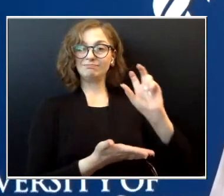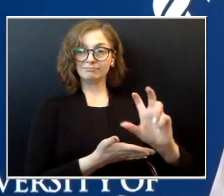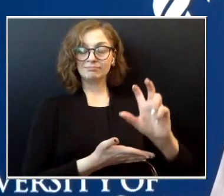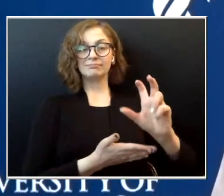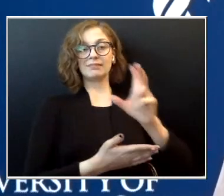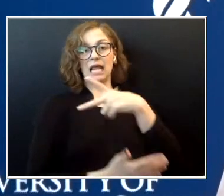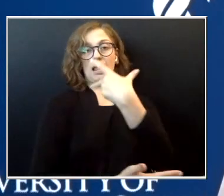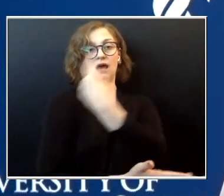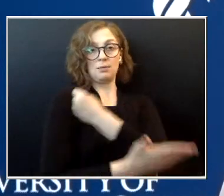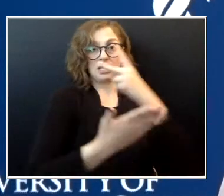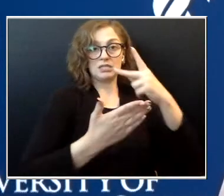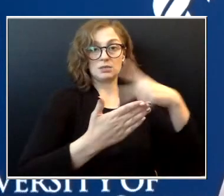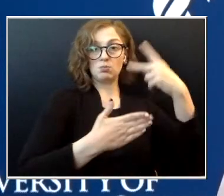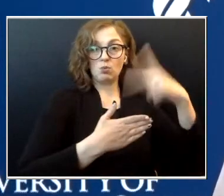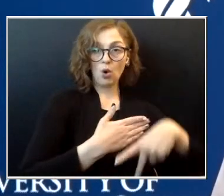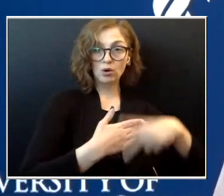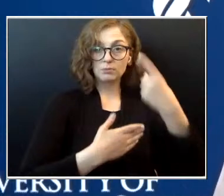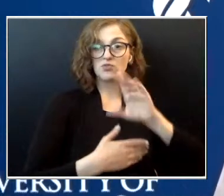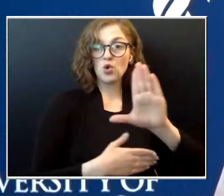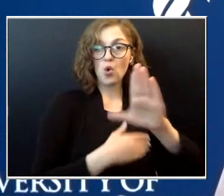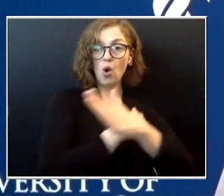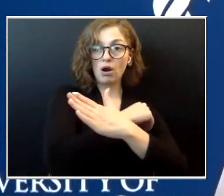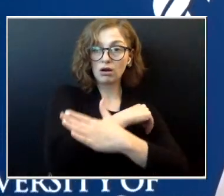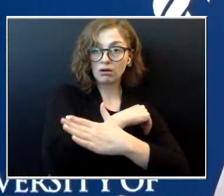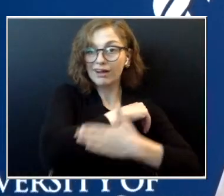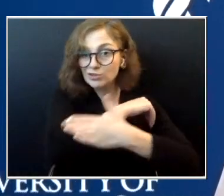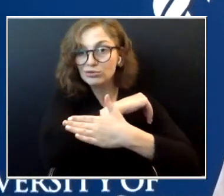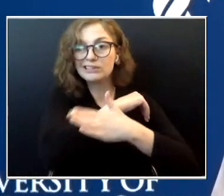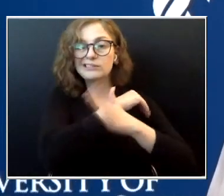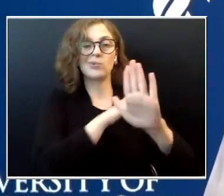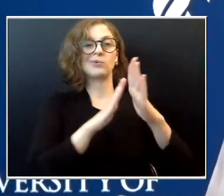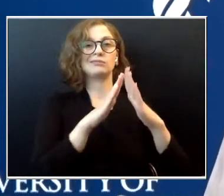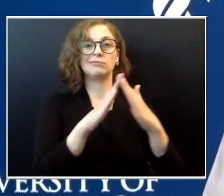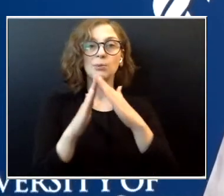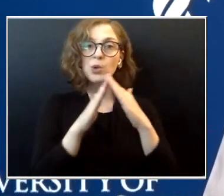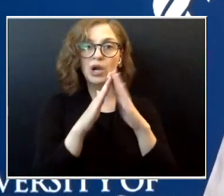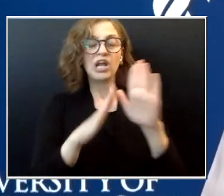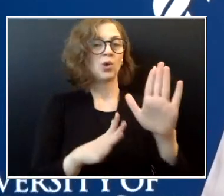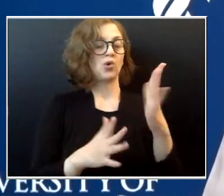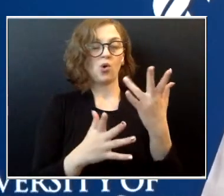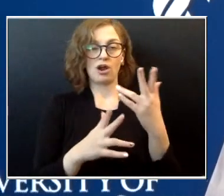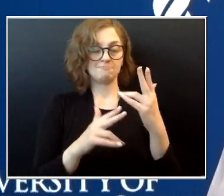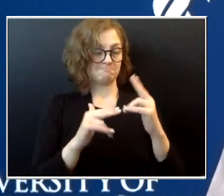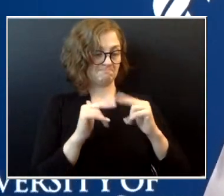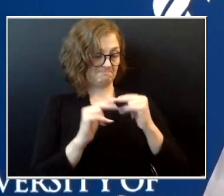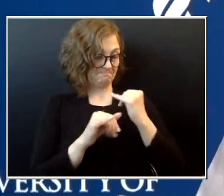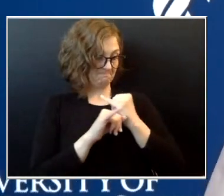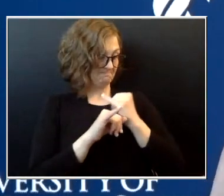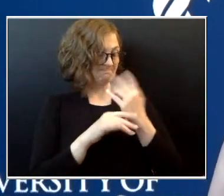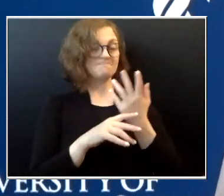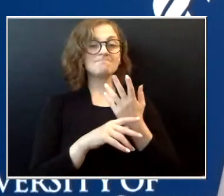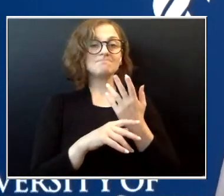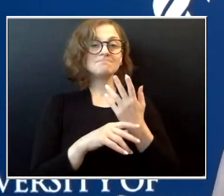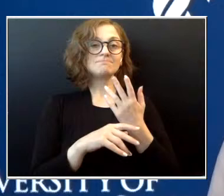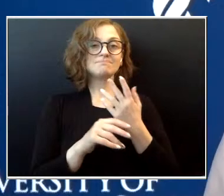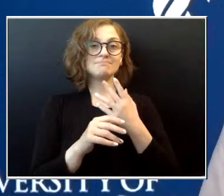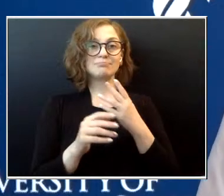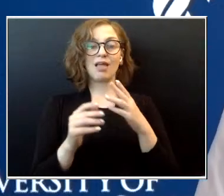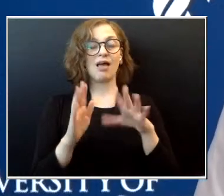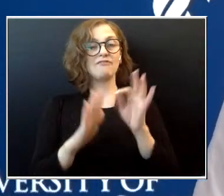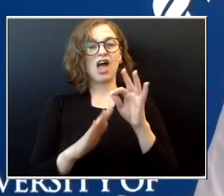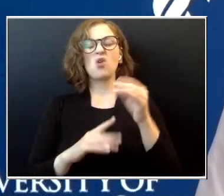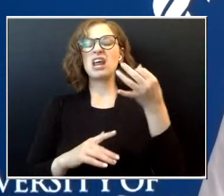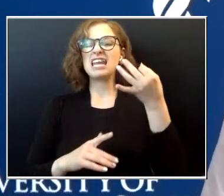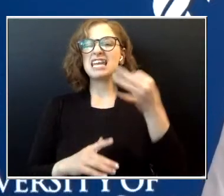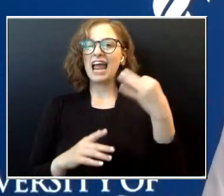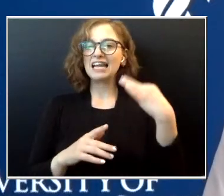country or in your community or in your institution, there was a 19-fold return on that investment.